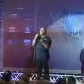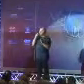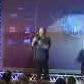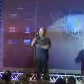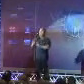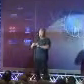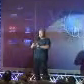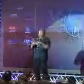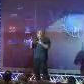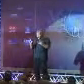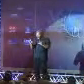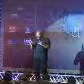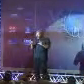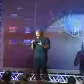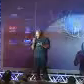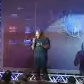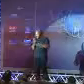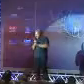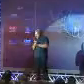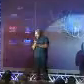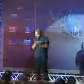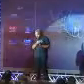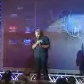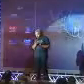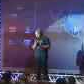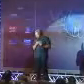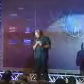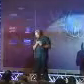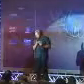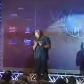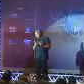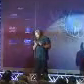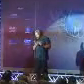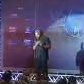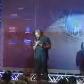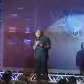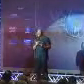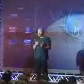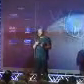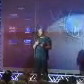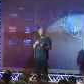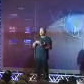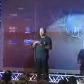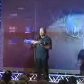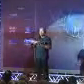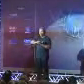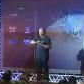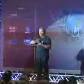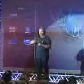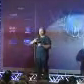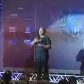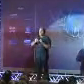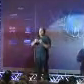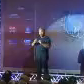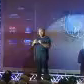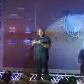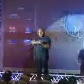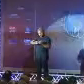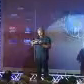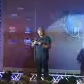with references to 100,000 books that can be freely available to students.